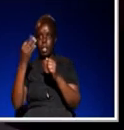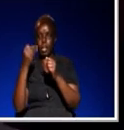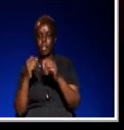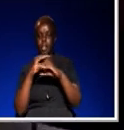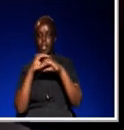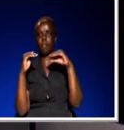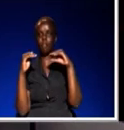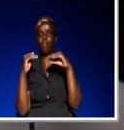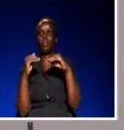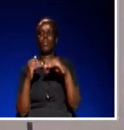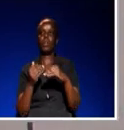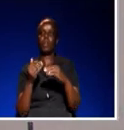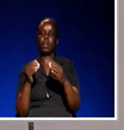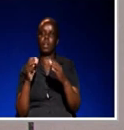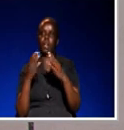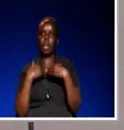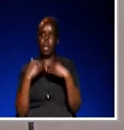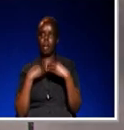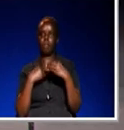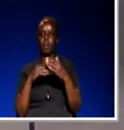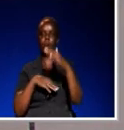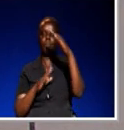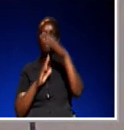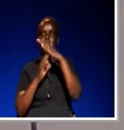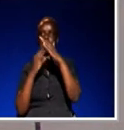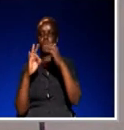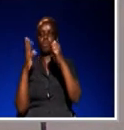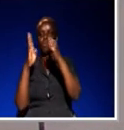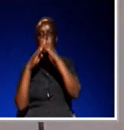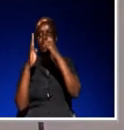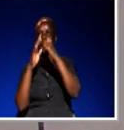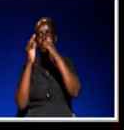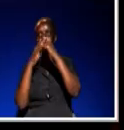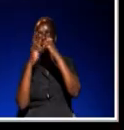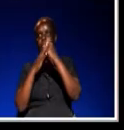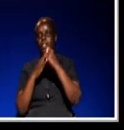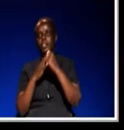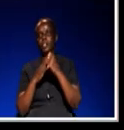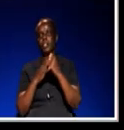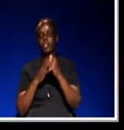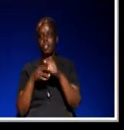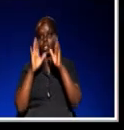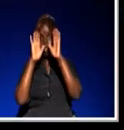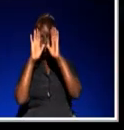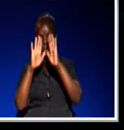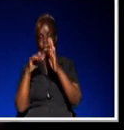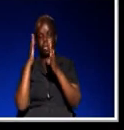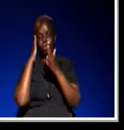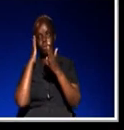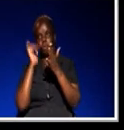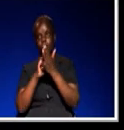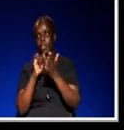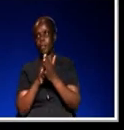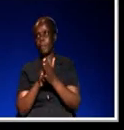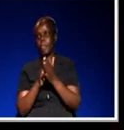level can occupy a maximum also of 8 electrons. But it is important to note that I